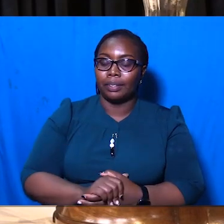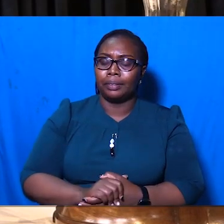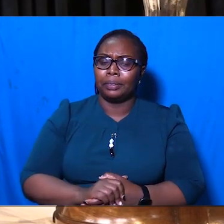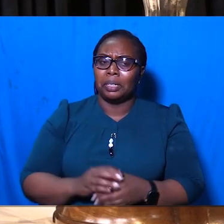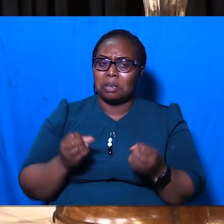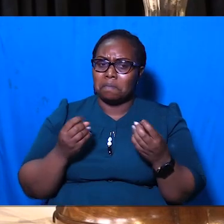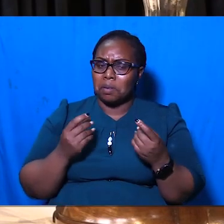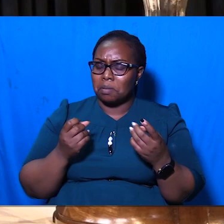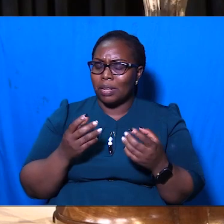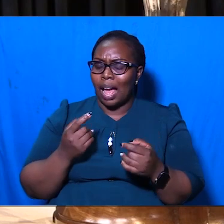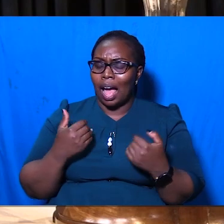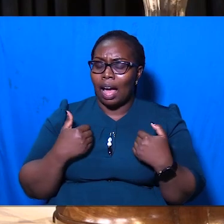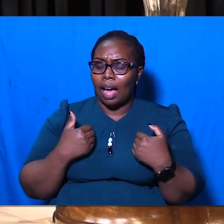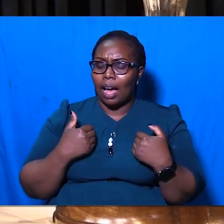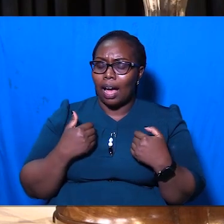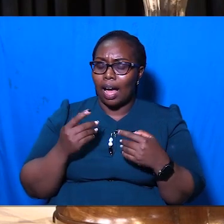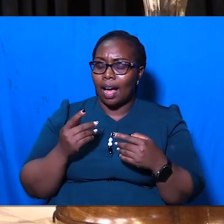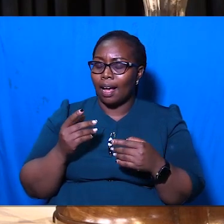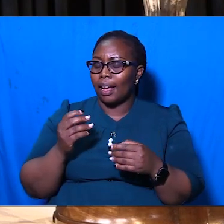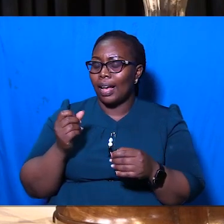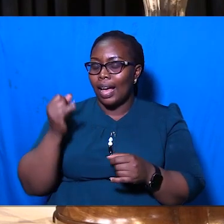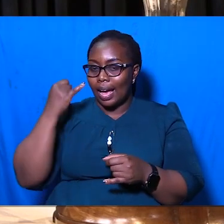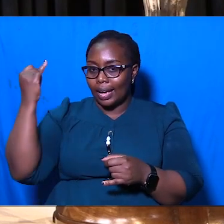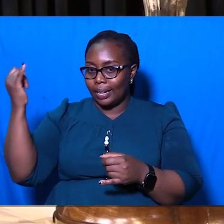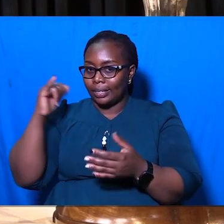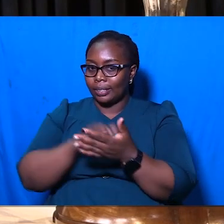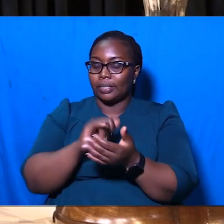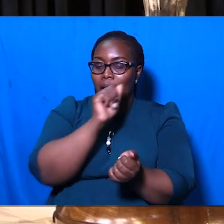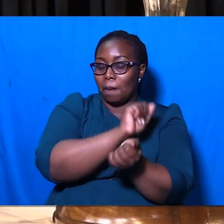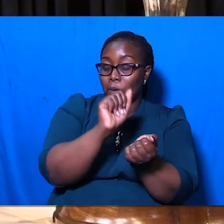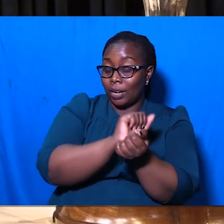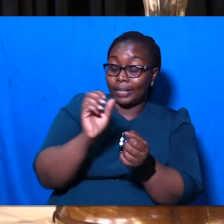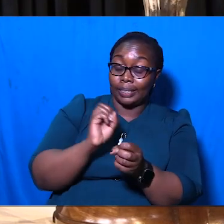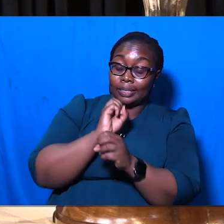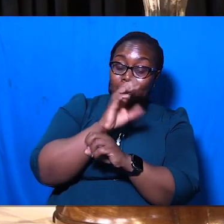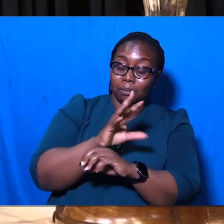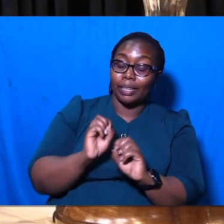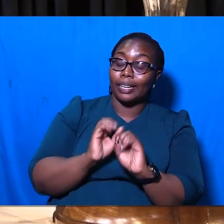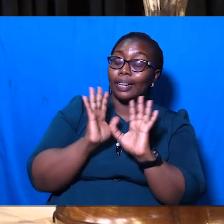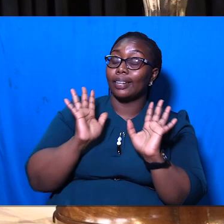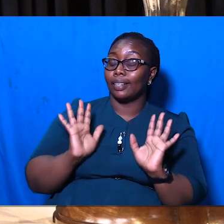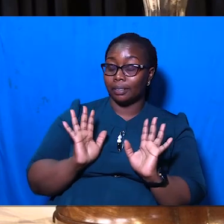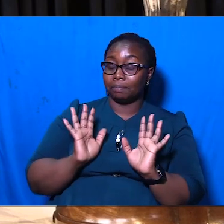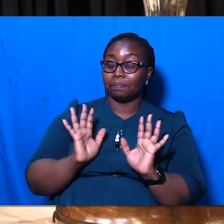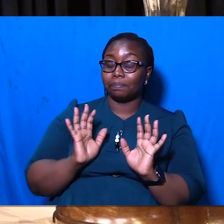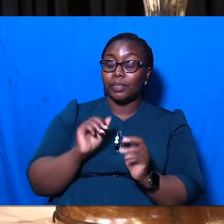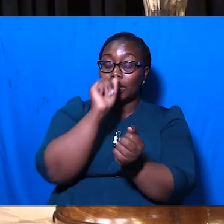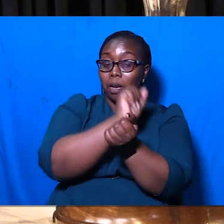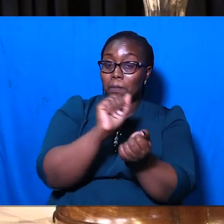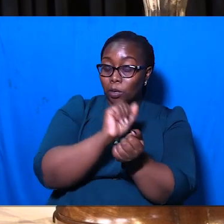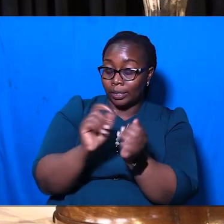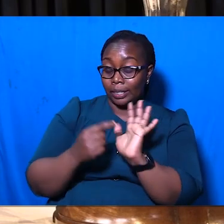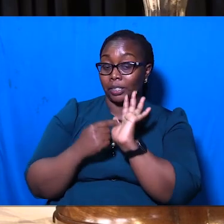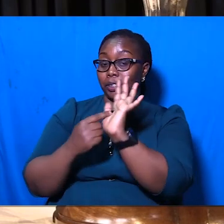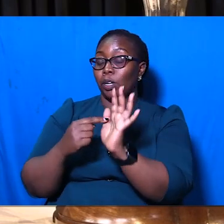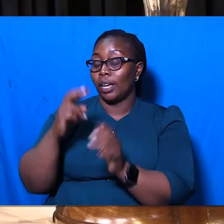Several principles that Paul is bringing in very plainly that I want to actually drive to us today. Paul is bringing out to the